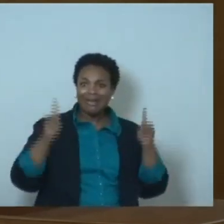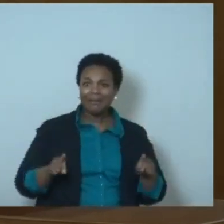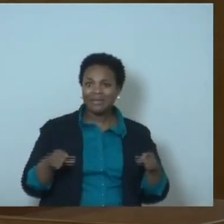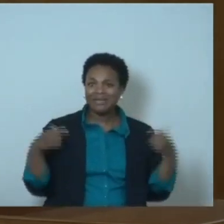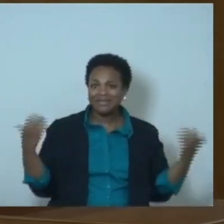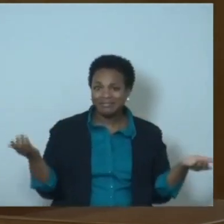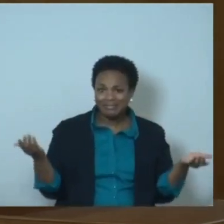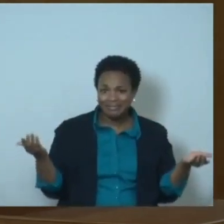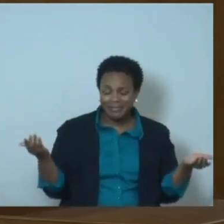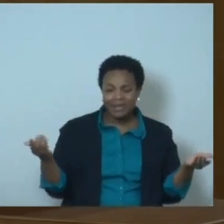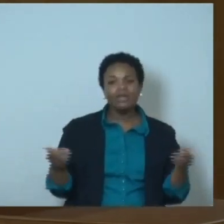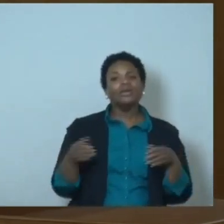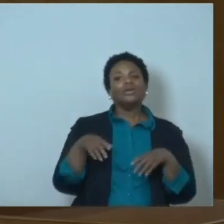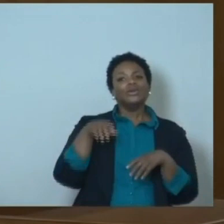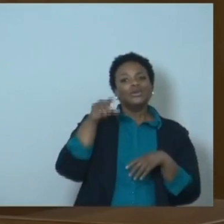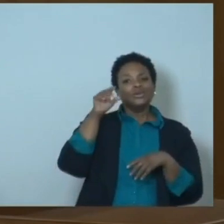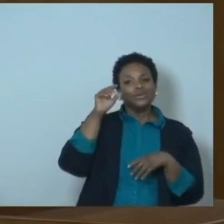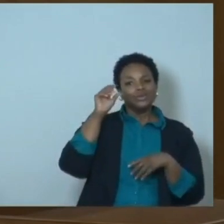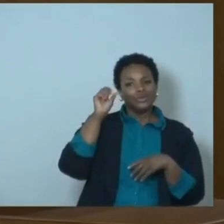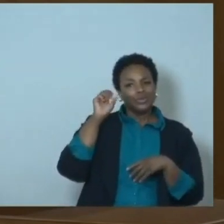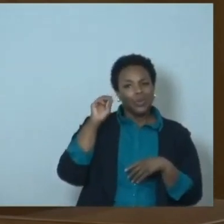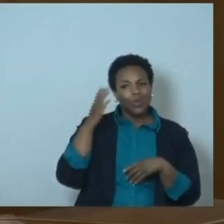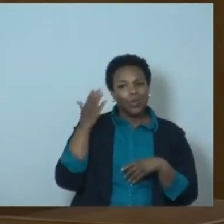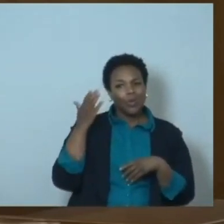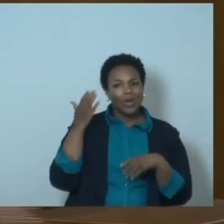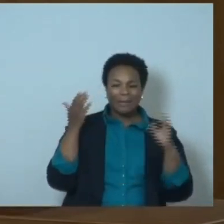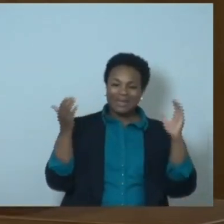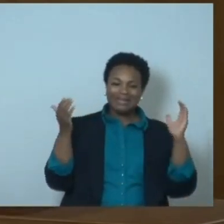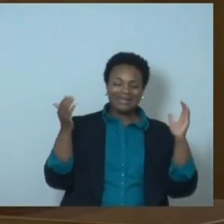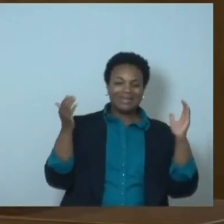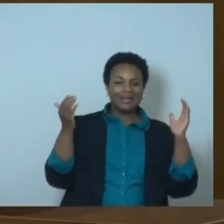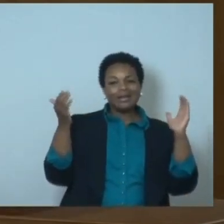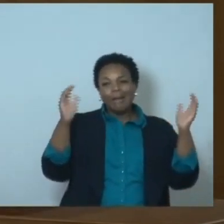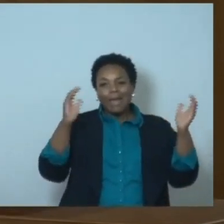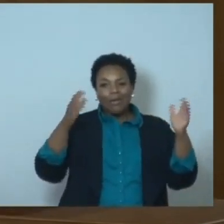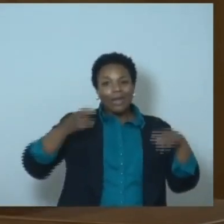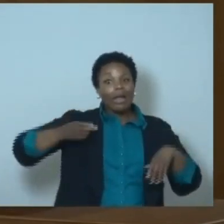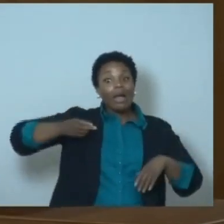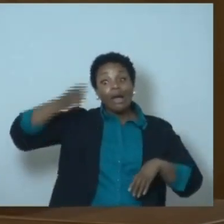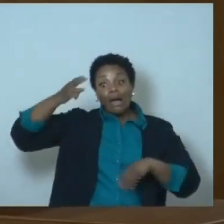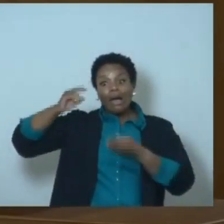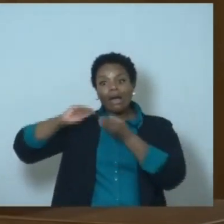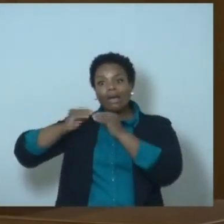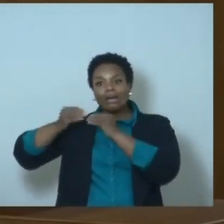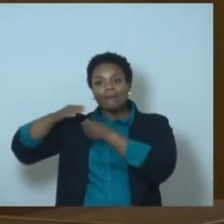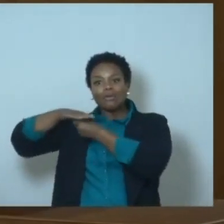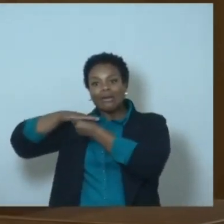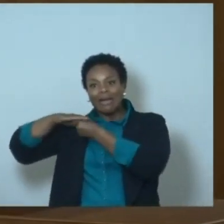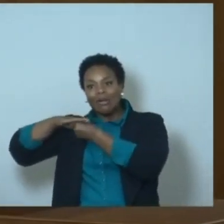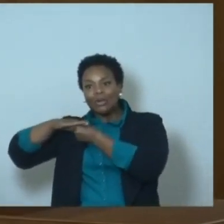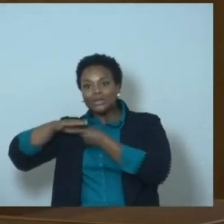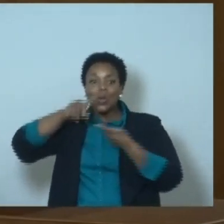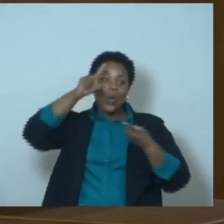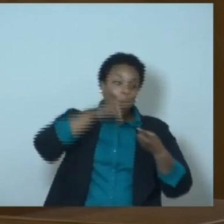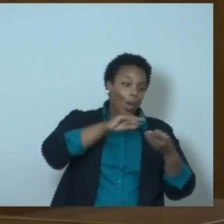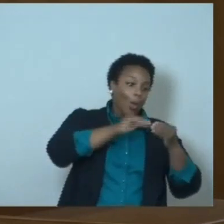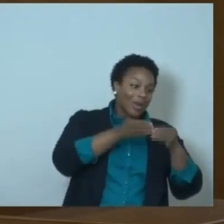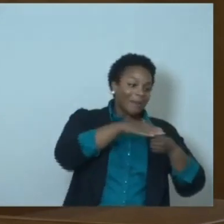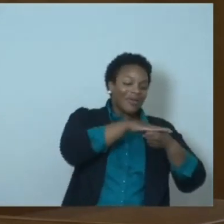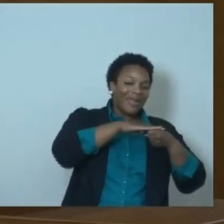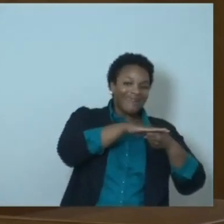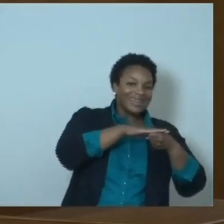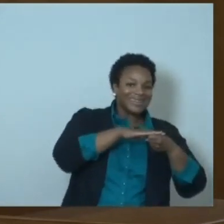comparison between higher rates and lower rates based on our experience here in the state, has been very